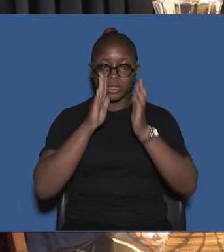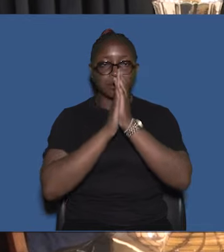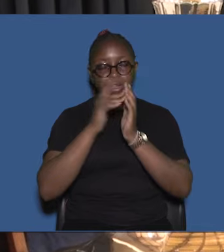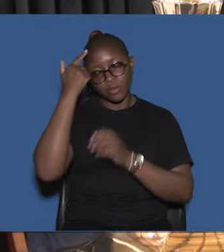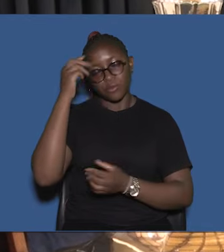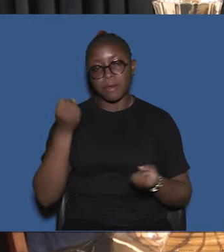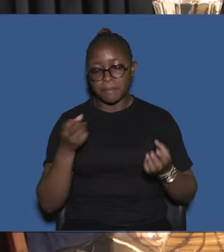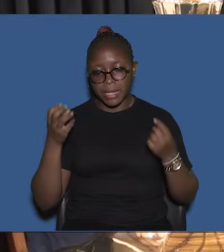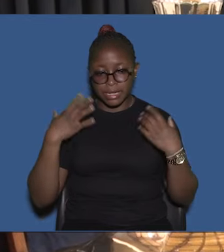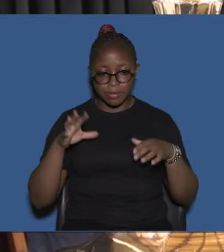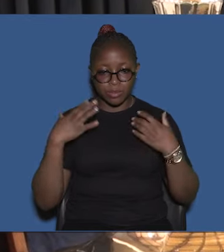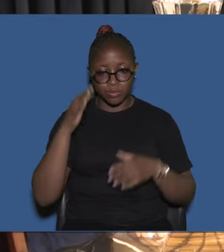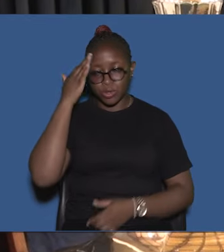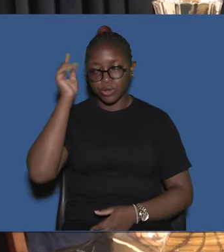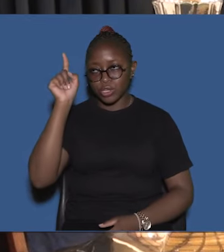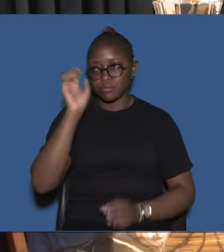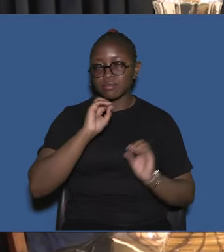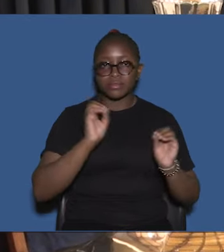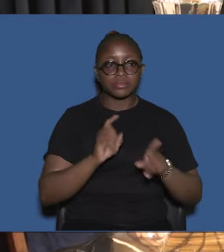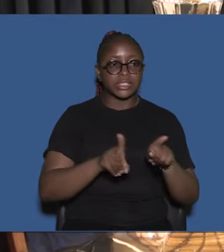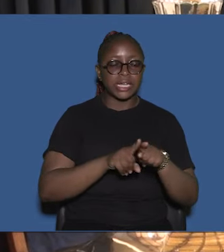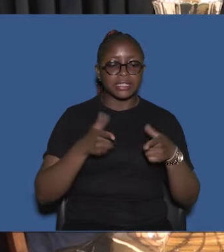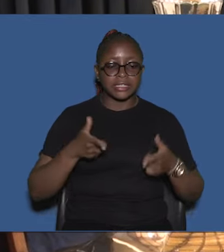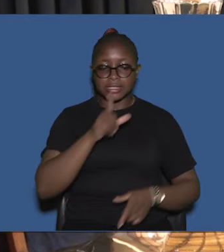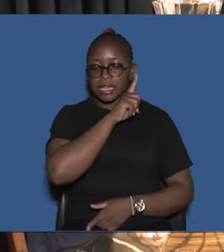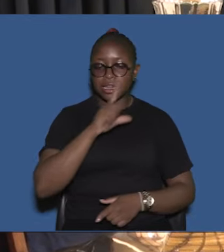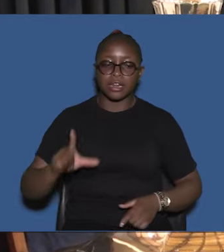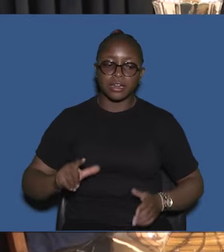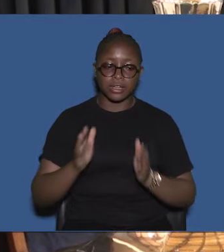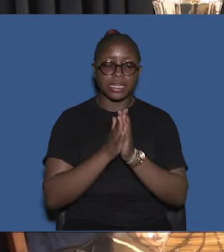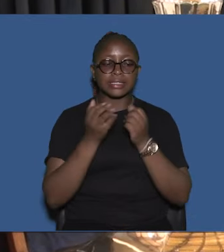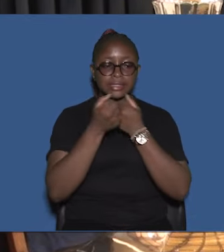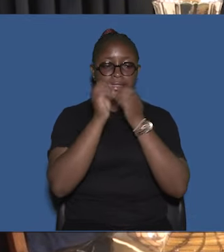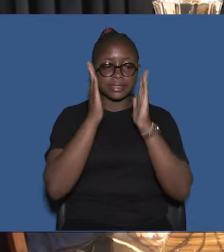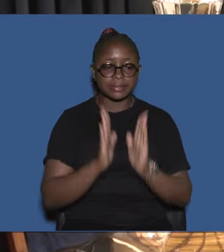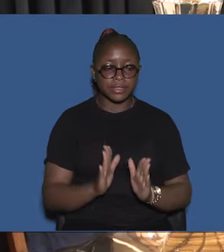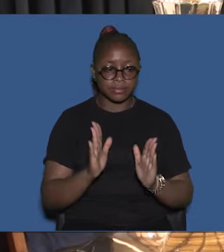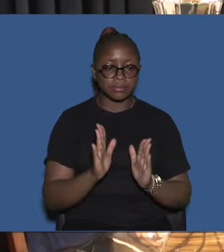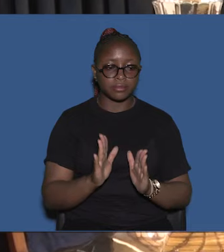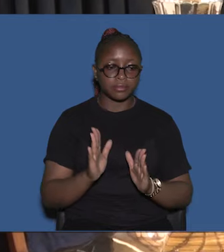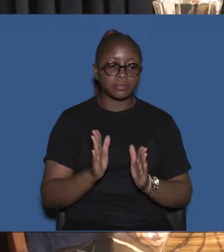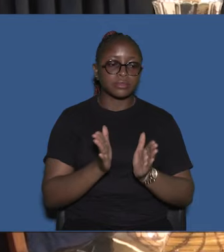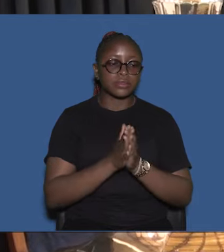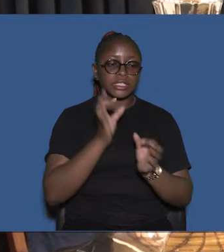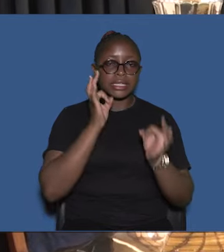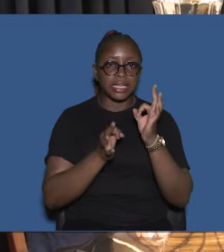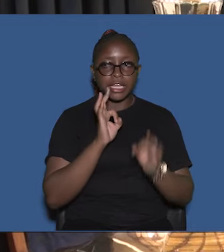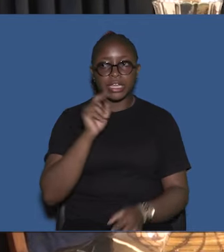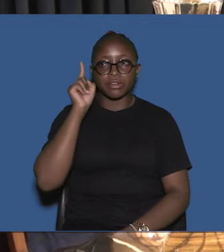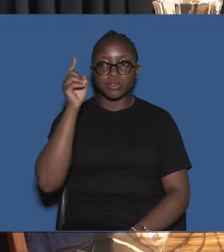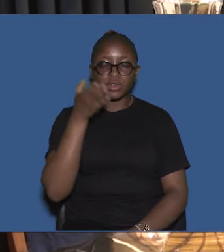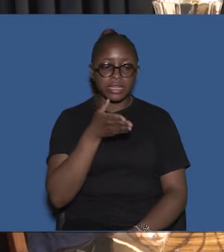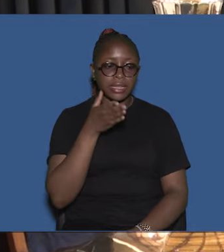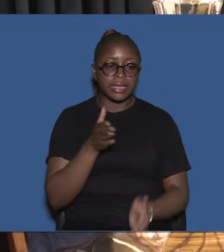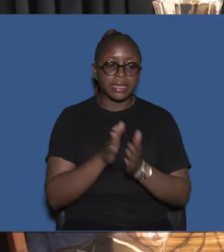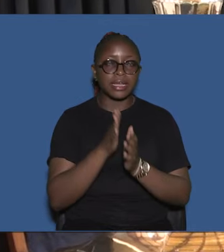as their Lord and Savior. Lord, cause them to accept you as their Lord and Savior. And if you are there and you would want to give your